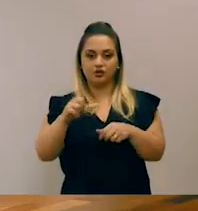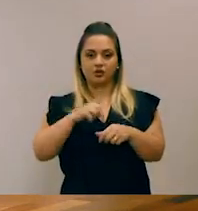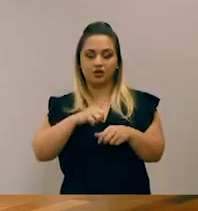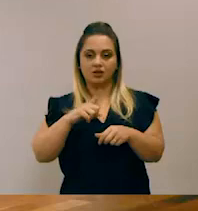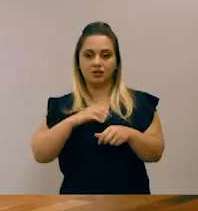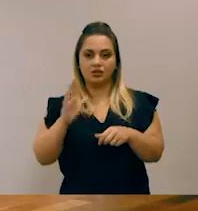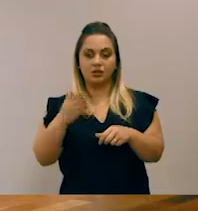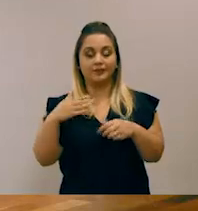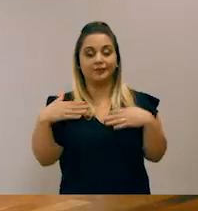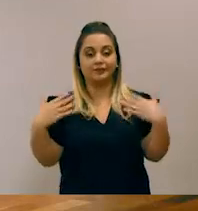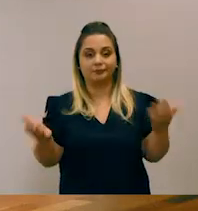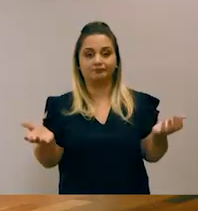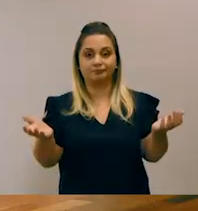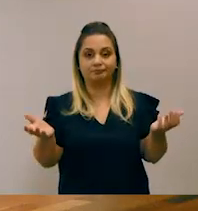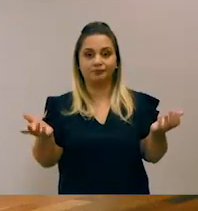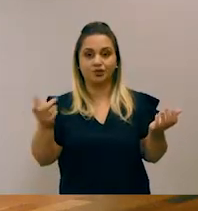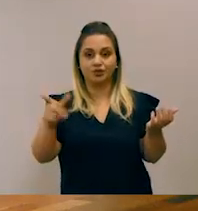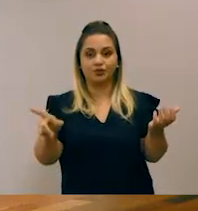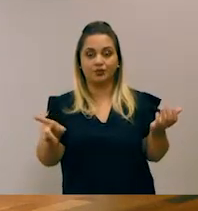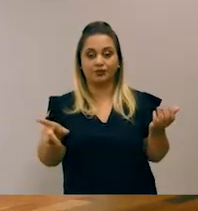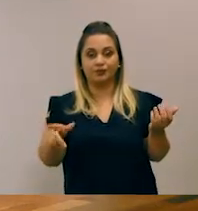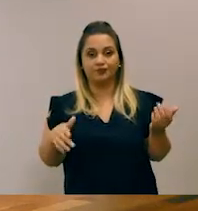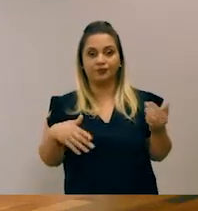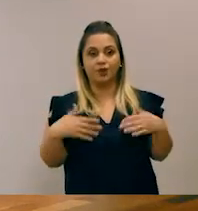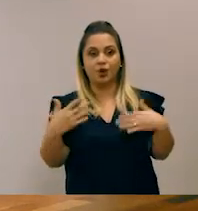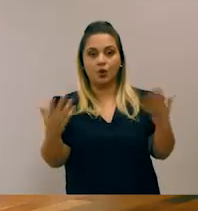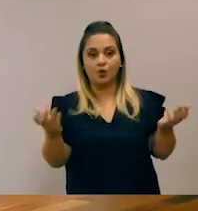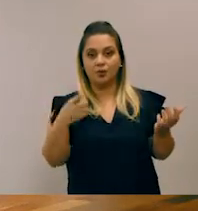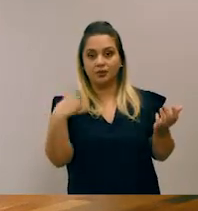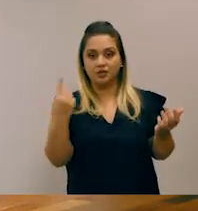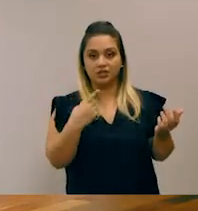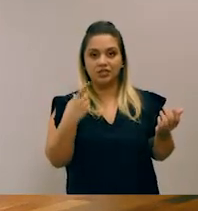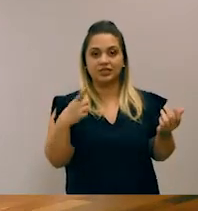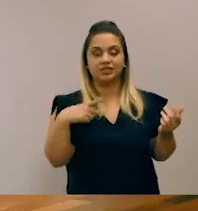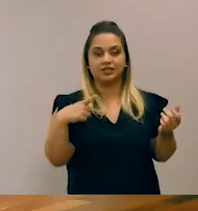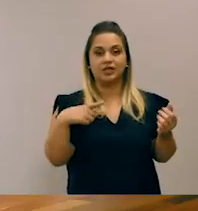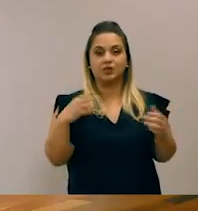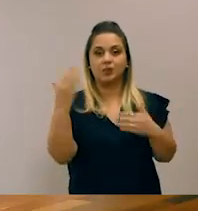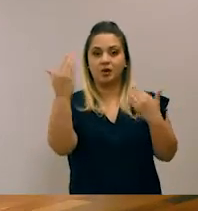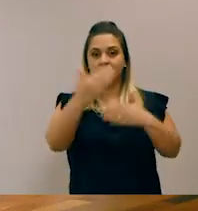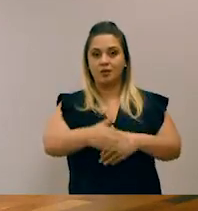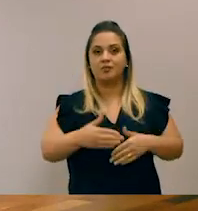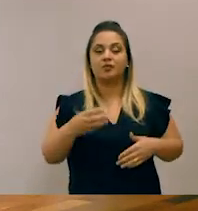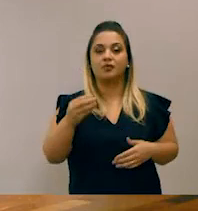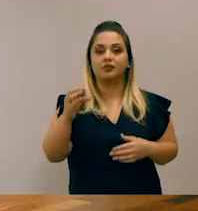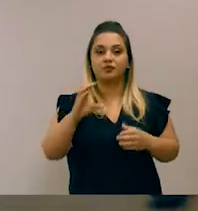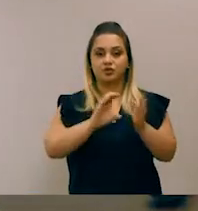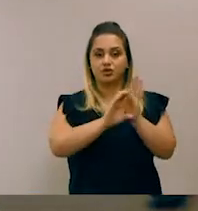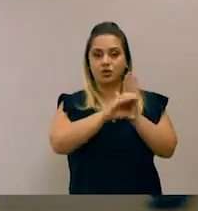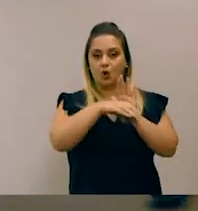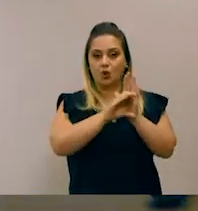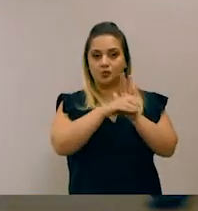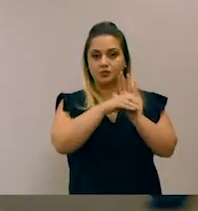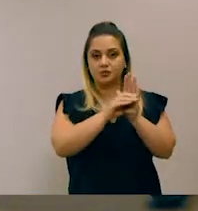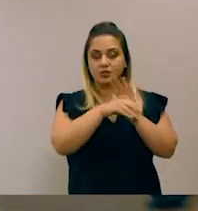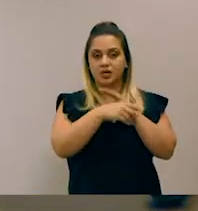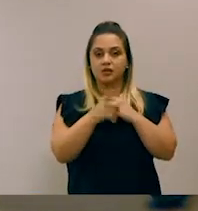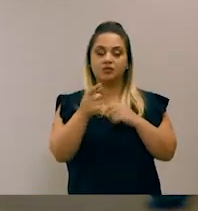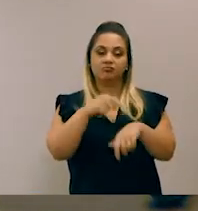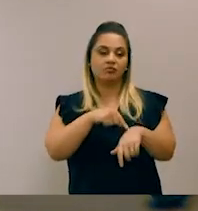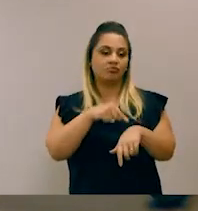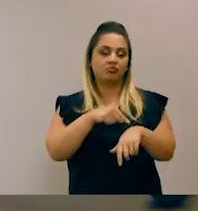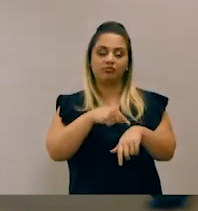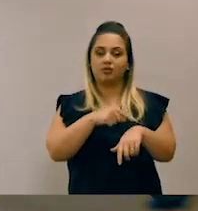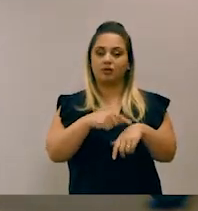package? How does it work? So again, since we are in a concept proof, we don't have enough time to